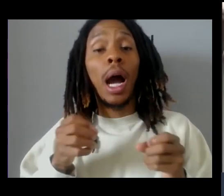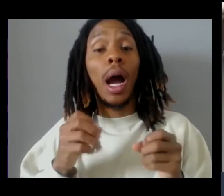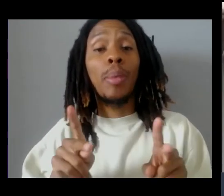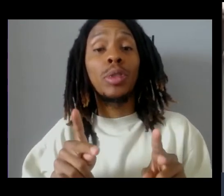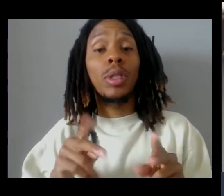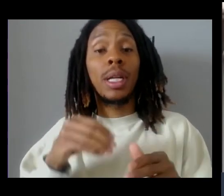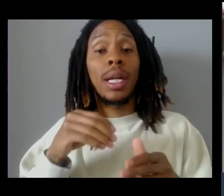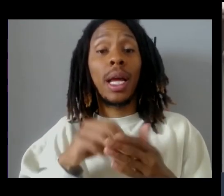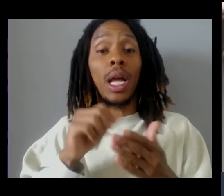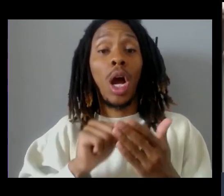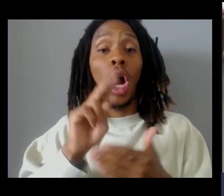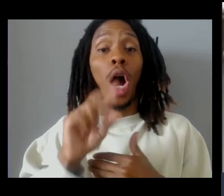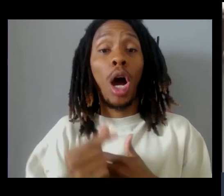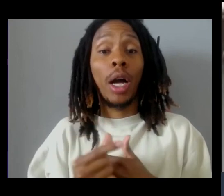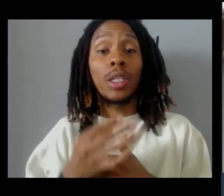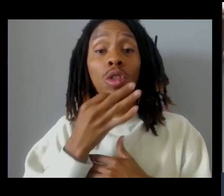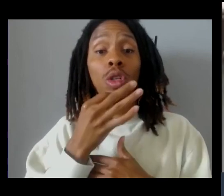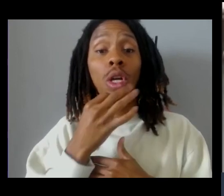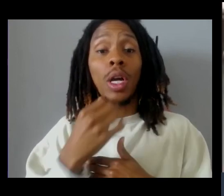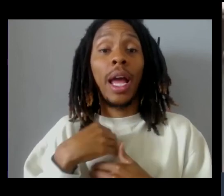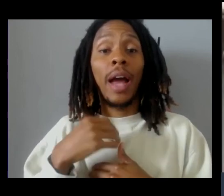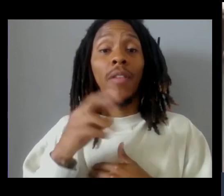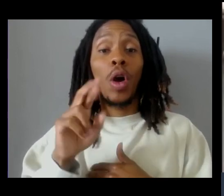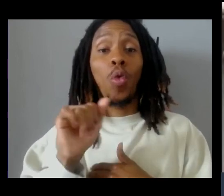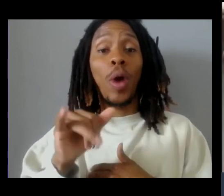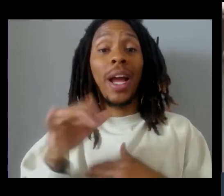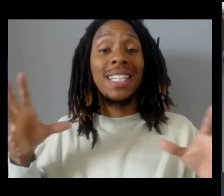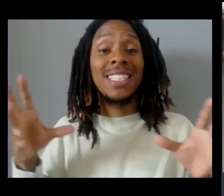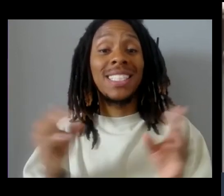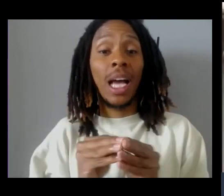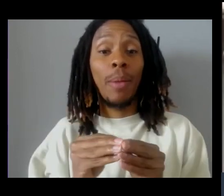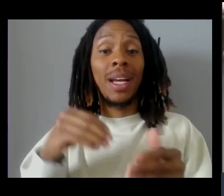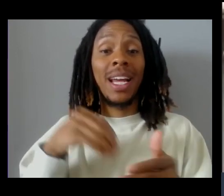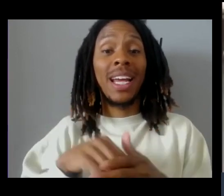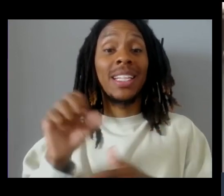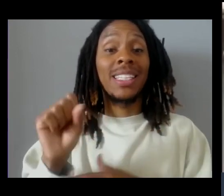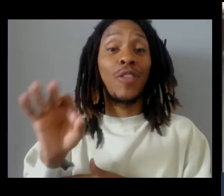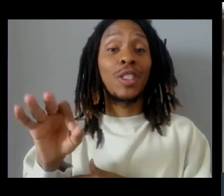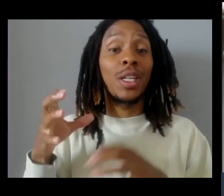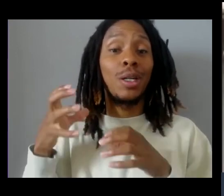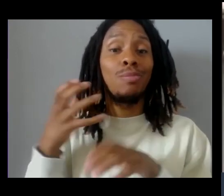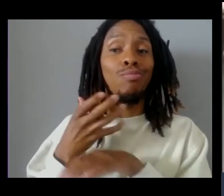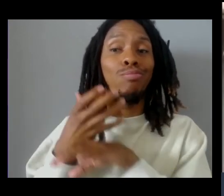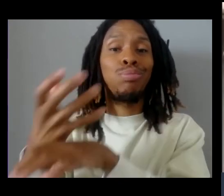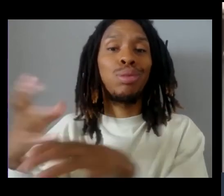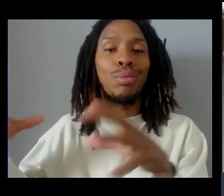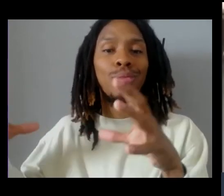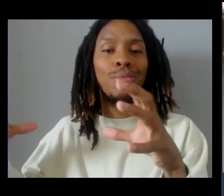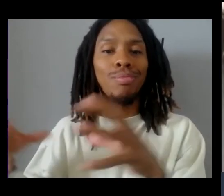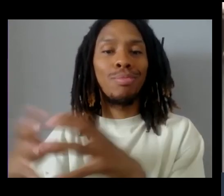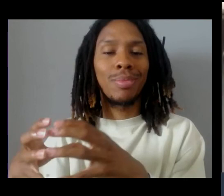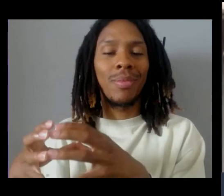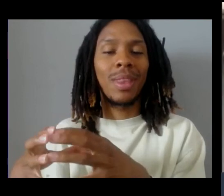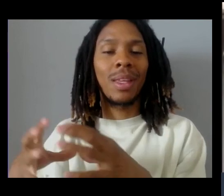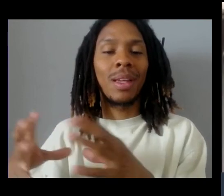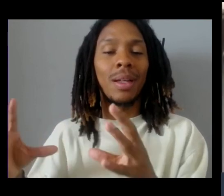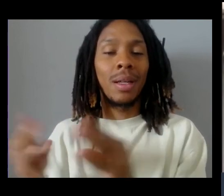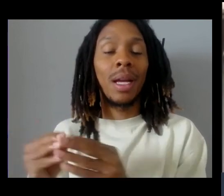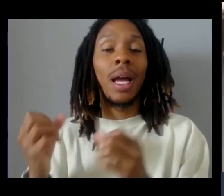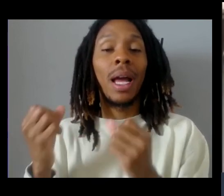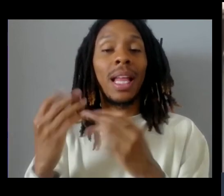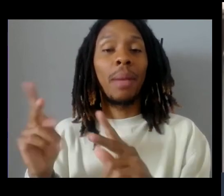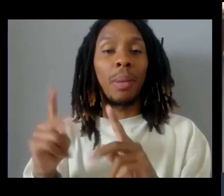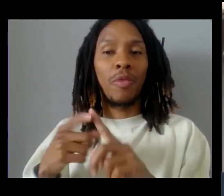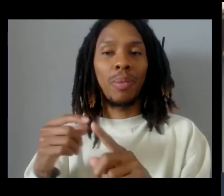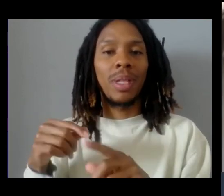August, we have a Ray Summit. It'll be in person in San Francisco, and a lot of the Ray community will be there. People